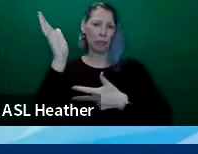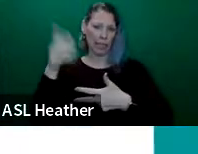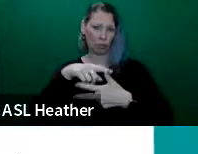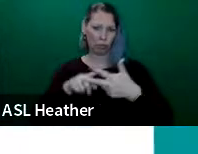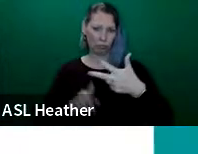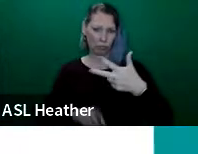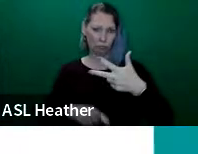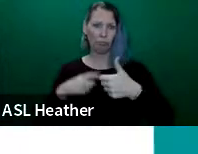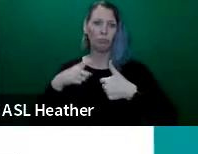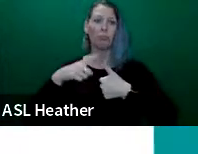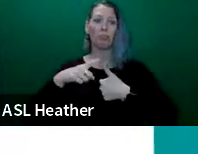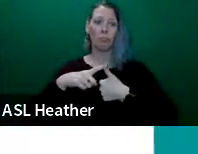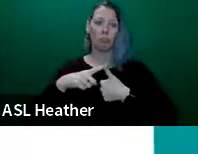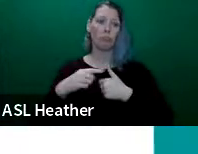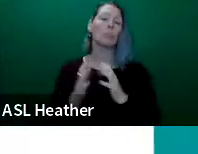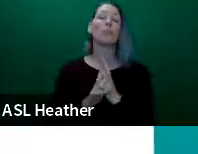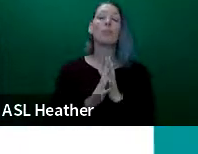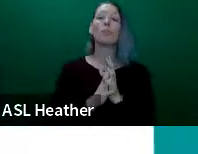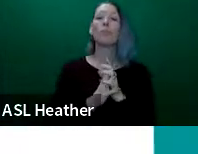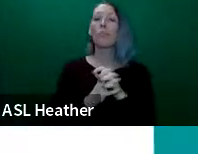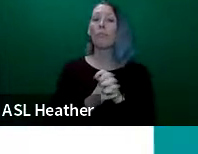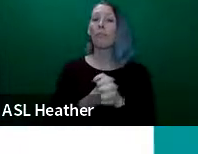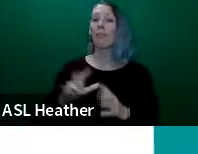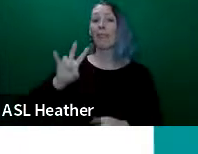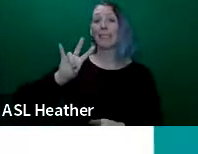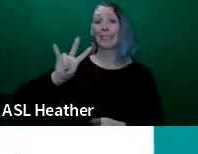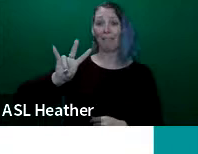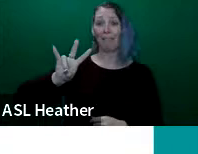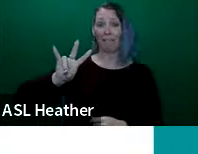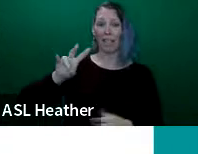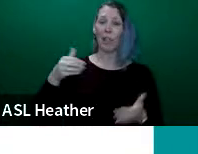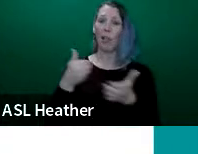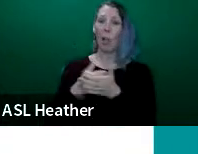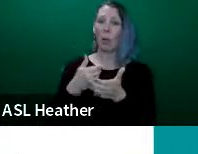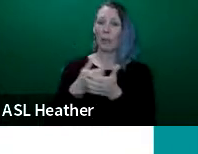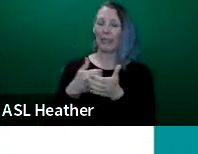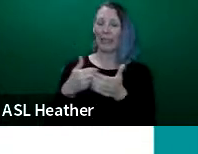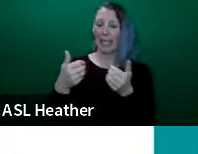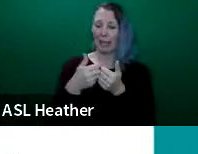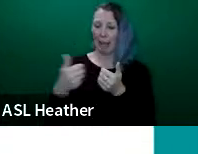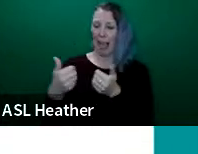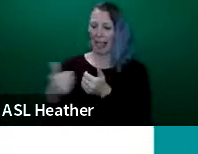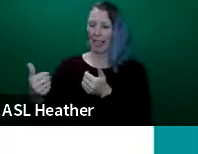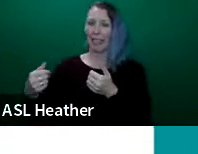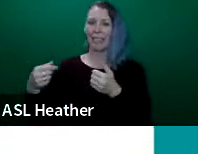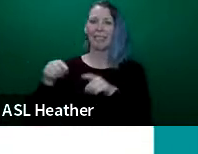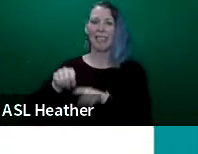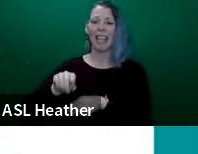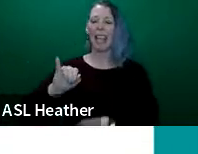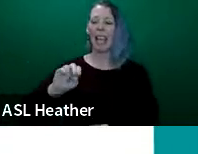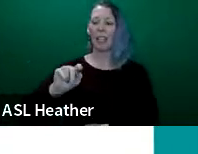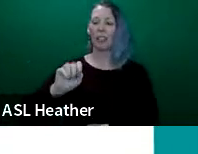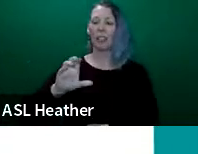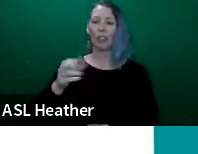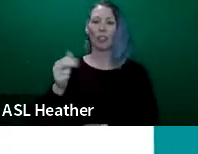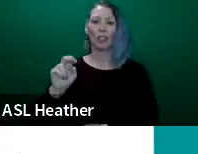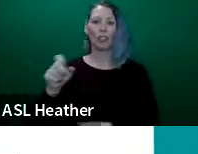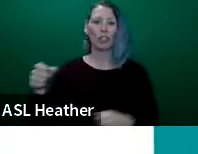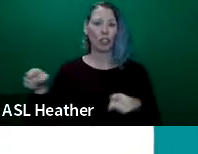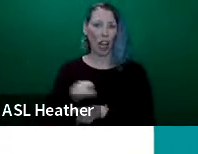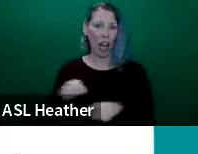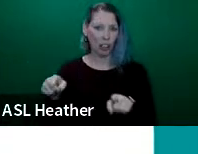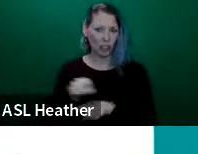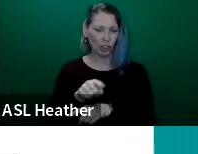slide. So we've got 7 closely spaced interchanges in our program area. As you can see, desirable interchange spacing is